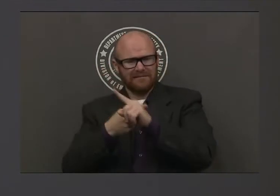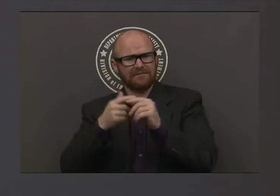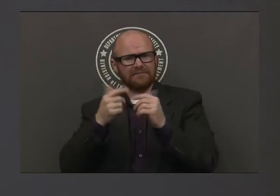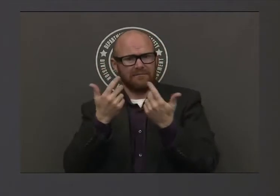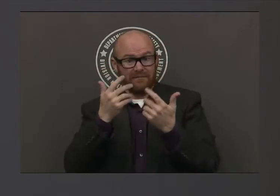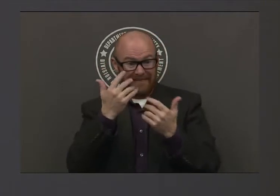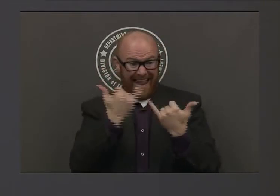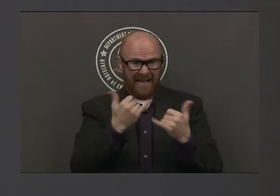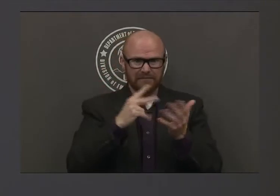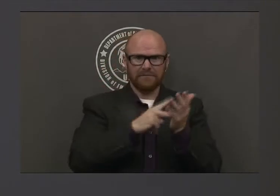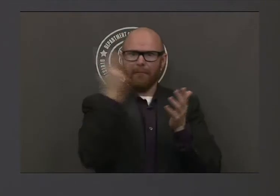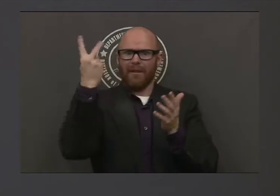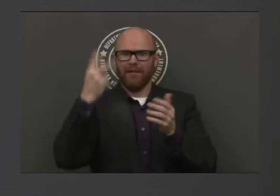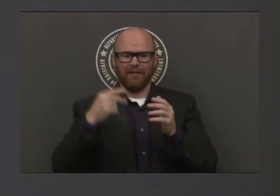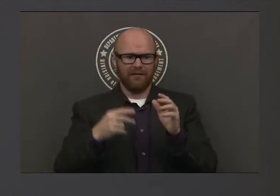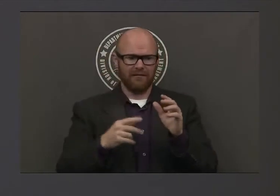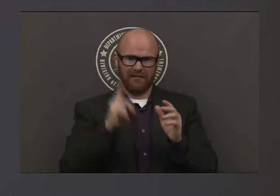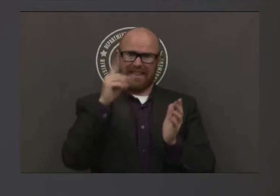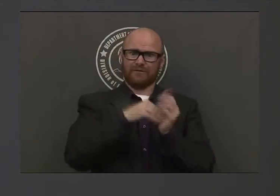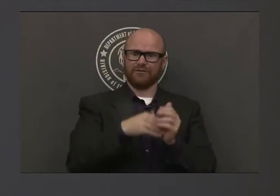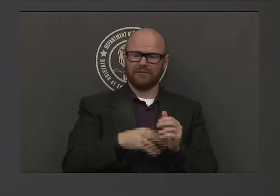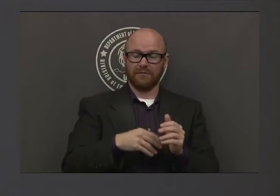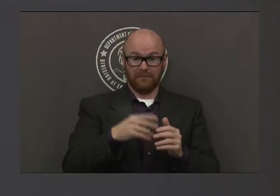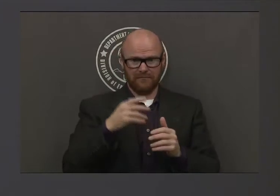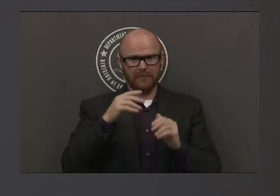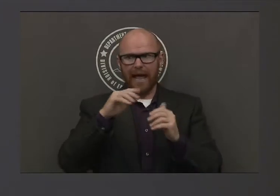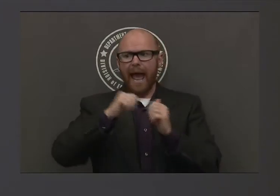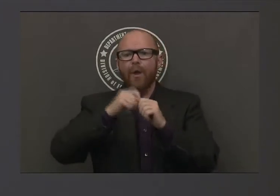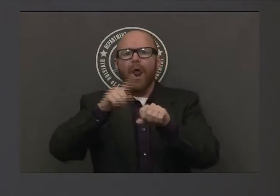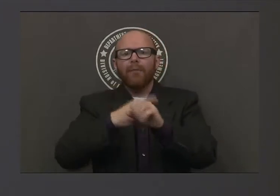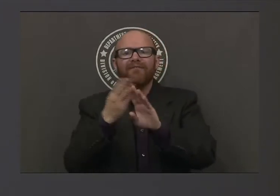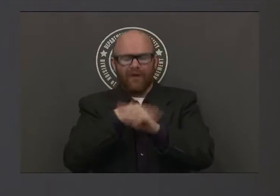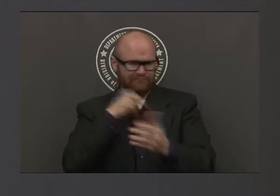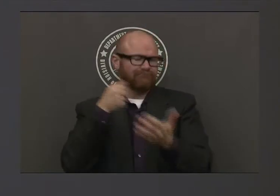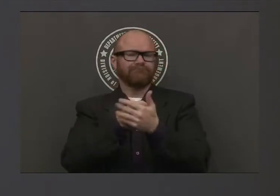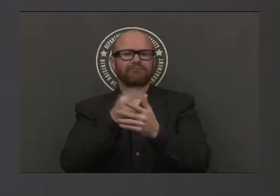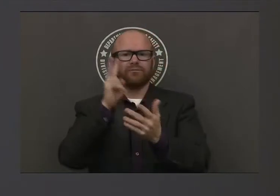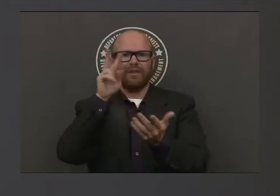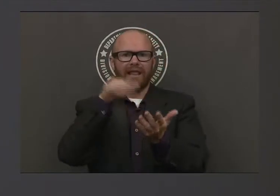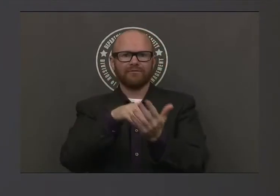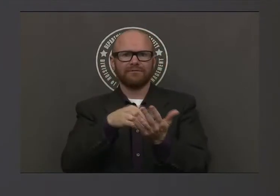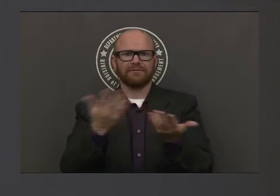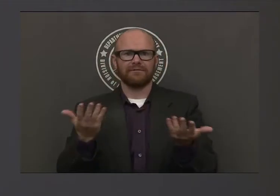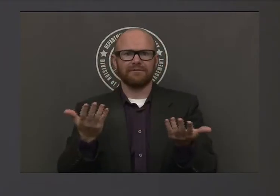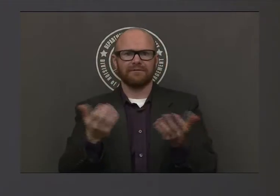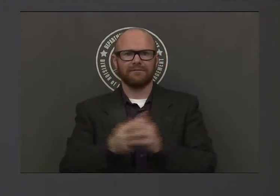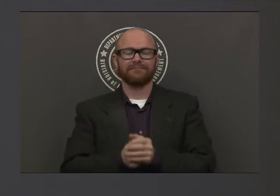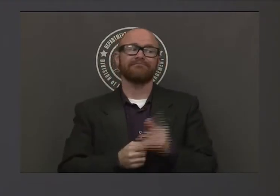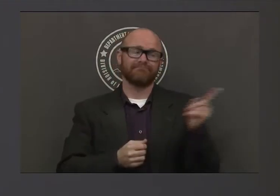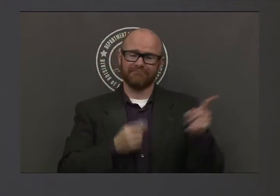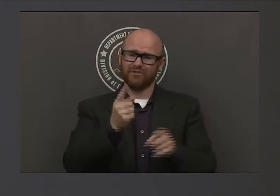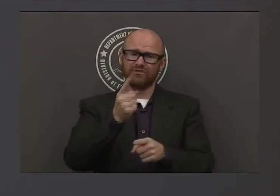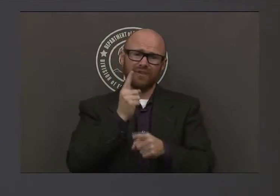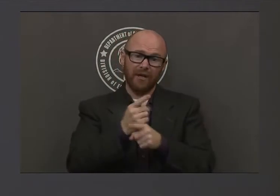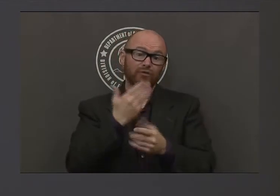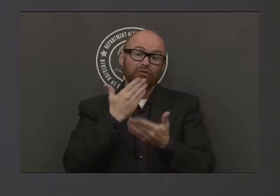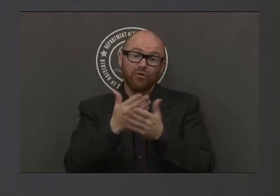Well, we mourn the deaths of anybody who passes away prematurely. And